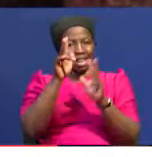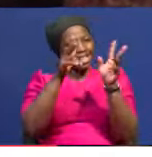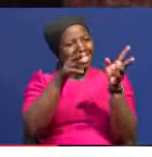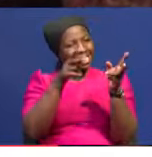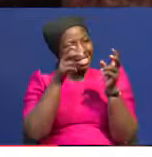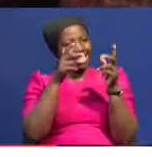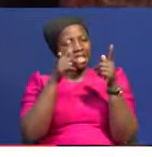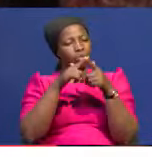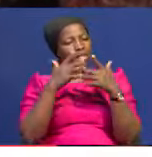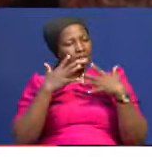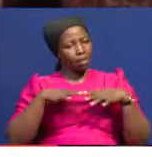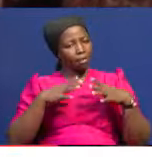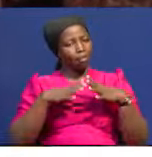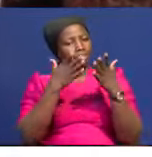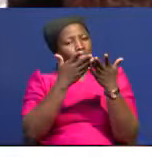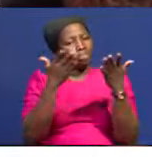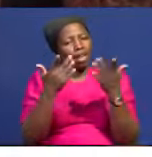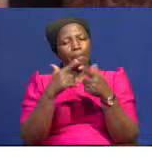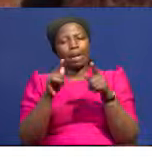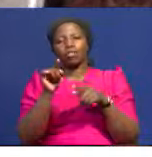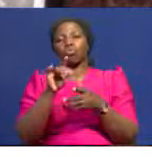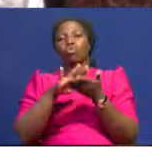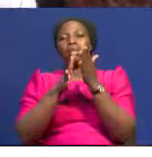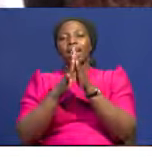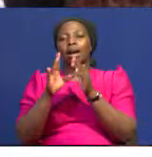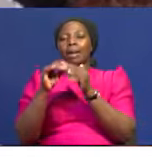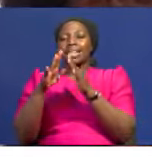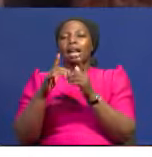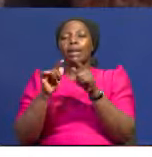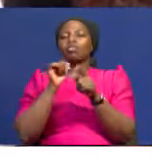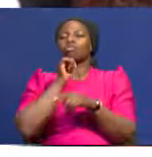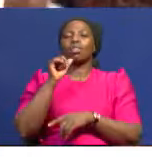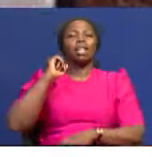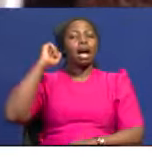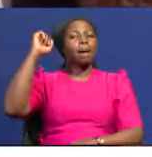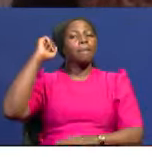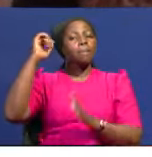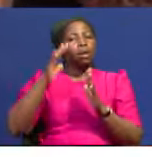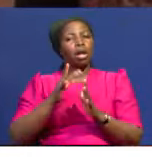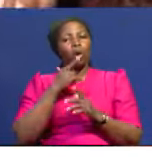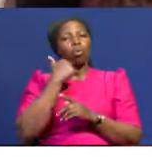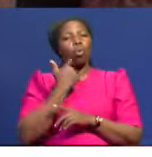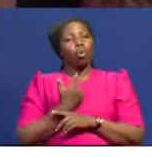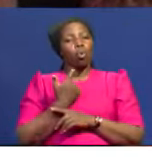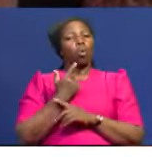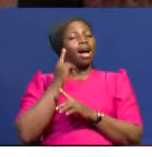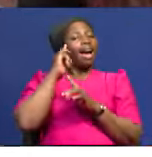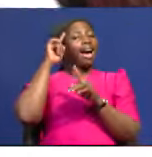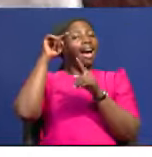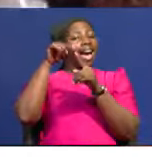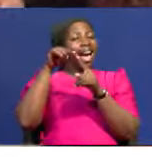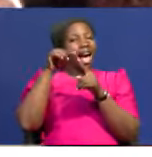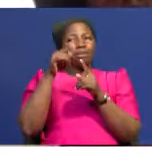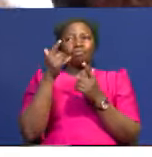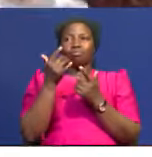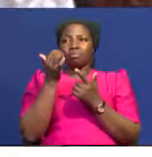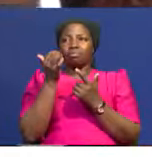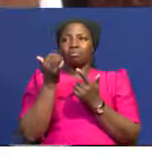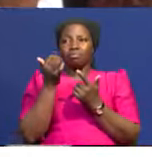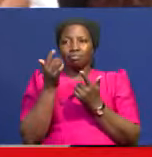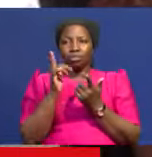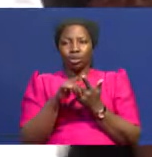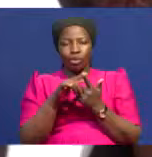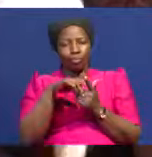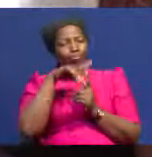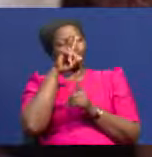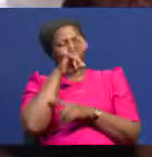be a leader. Don't be a populist politician who seeks to undermine the government that you are working